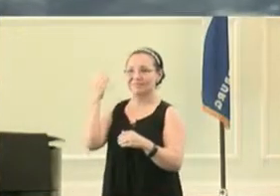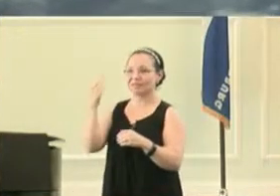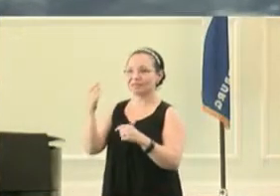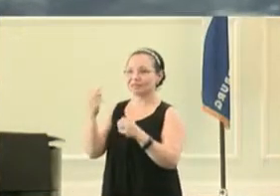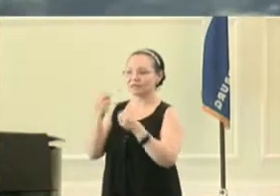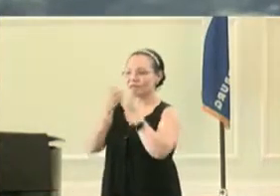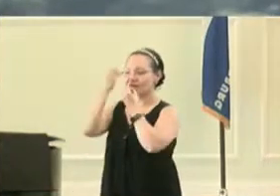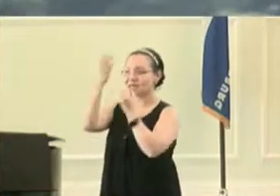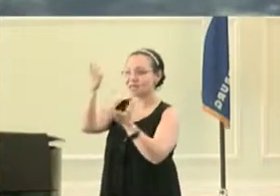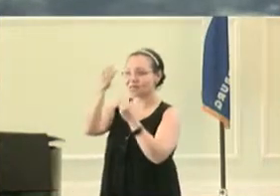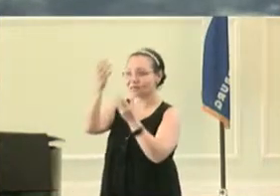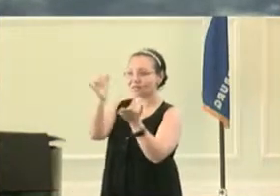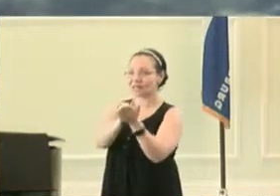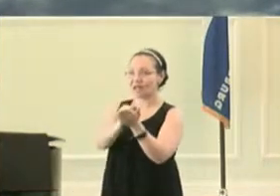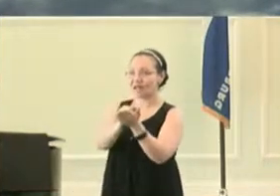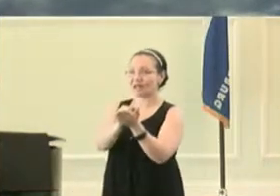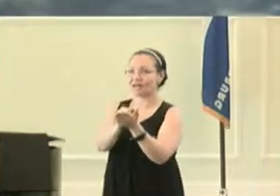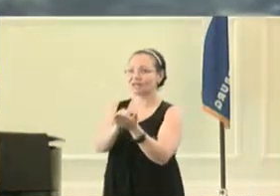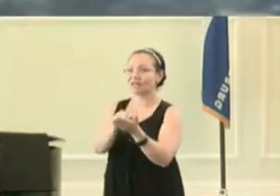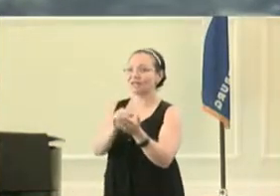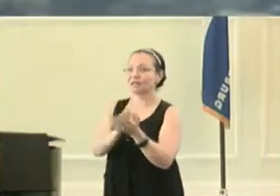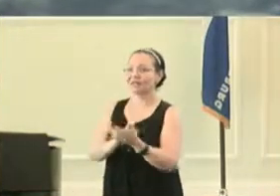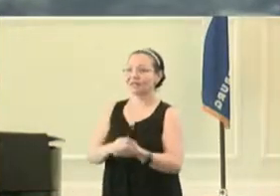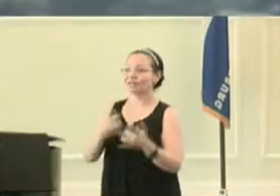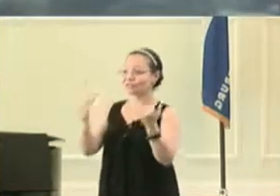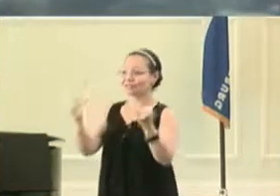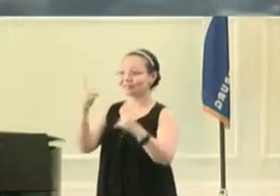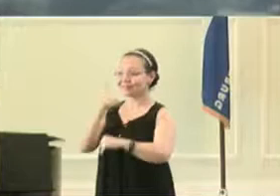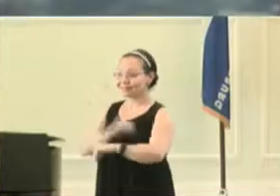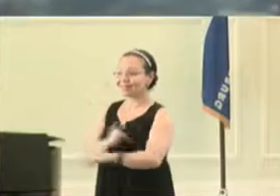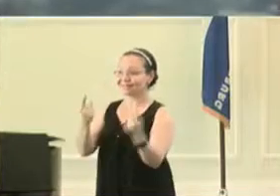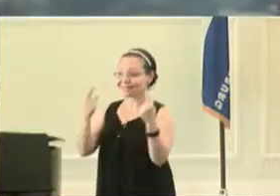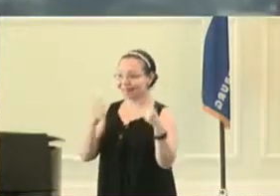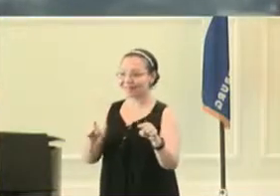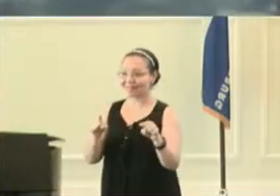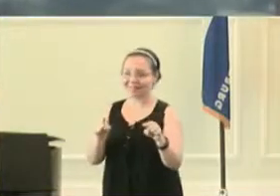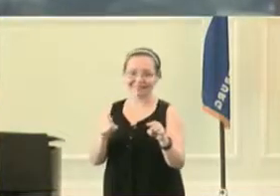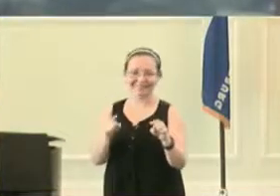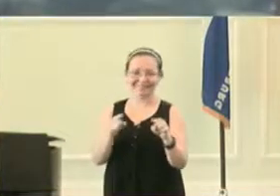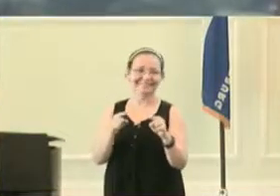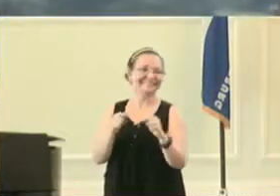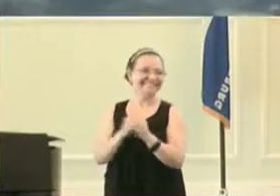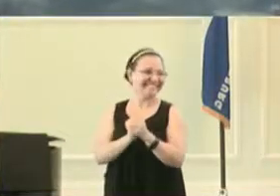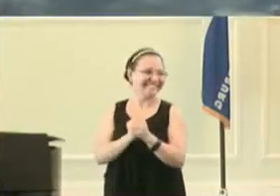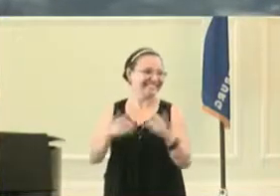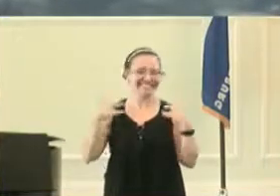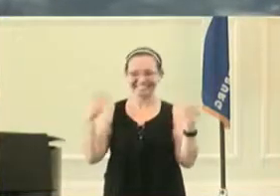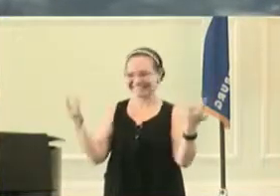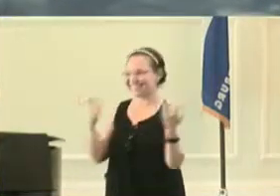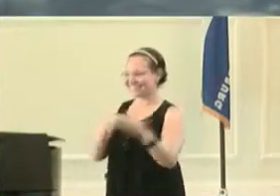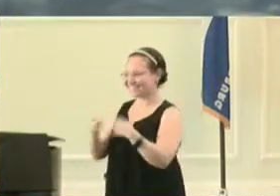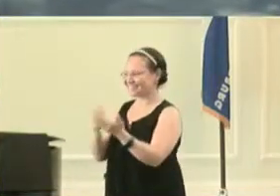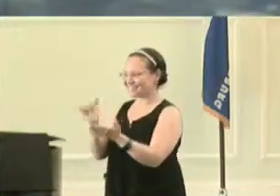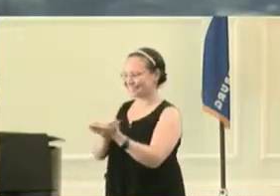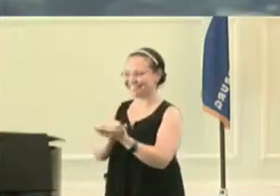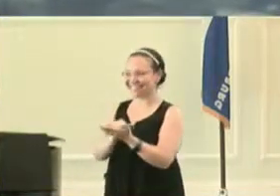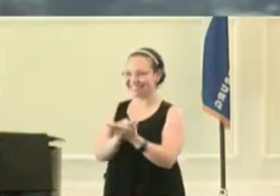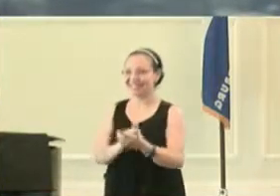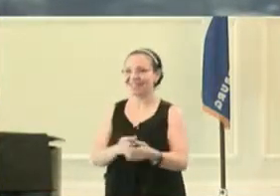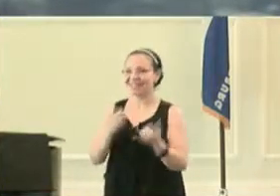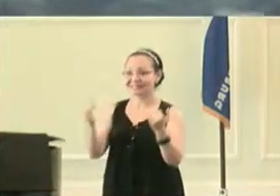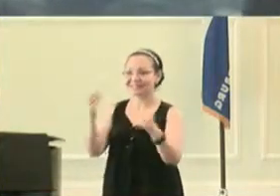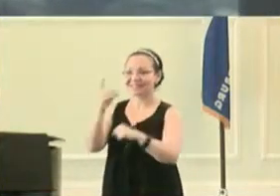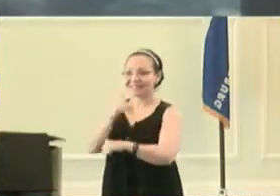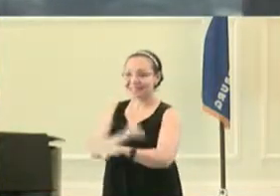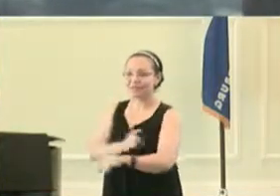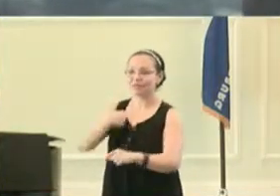now, but today is the day. How many of you are excited? All right. Today is the day when we are going